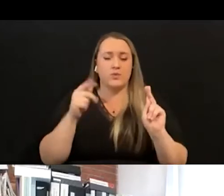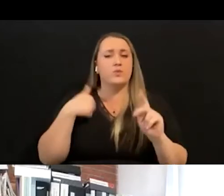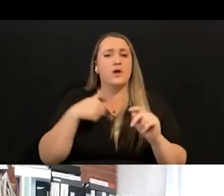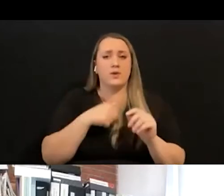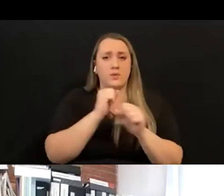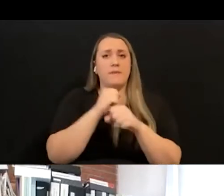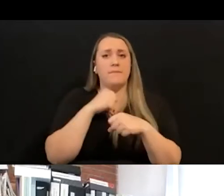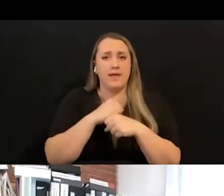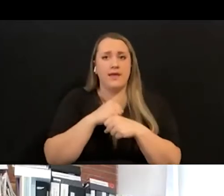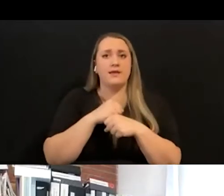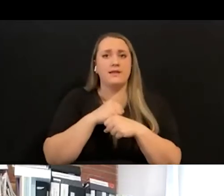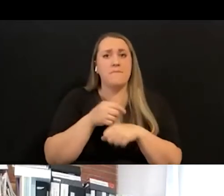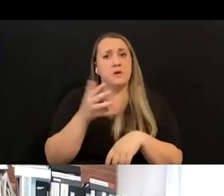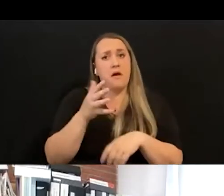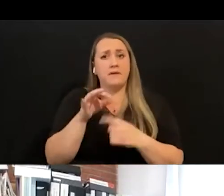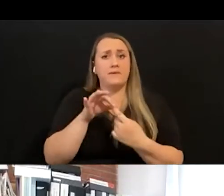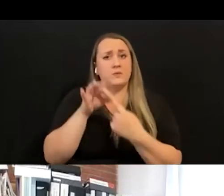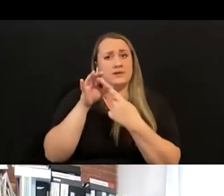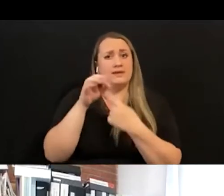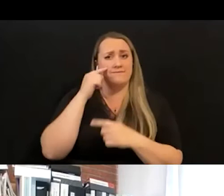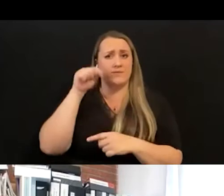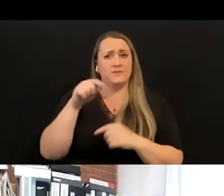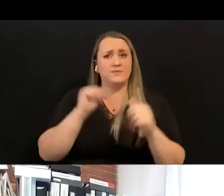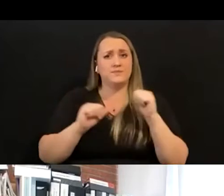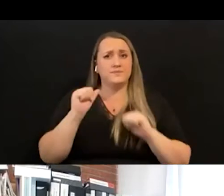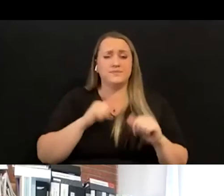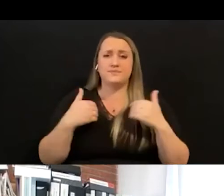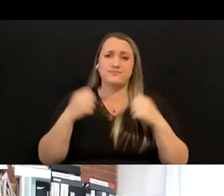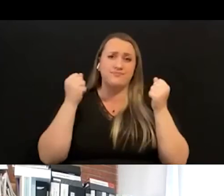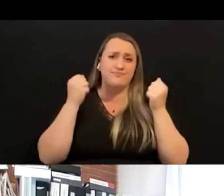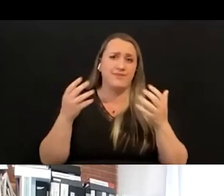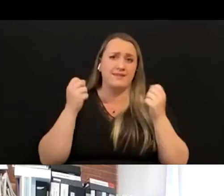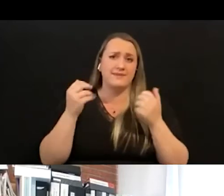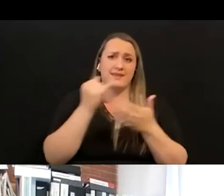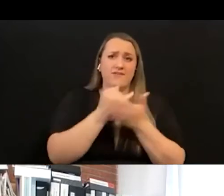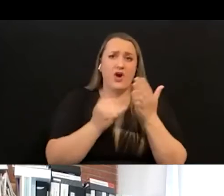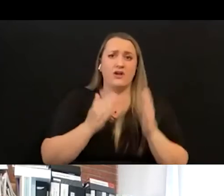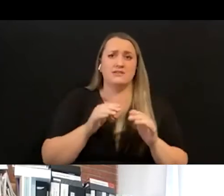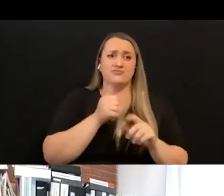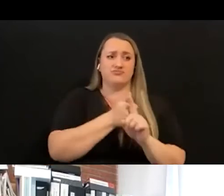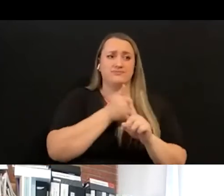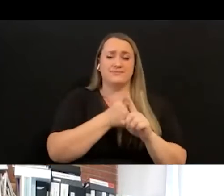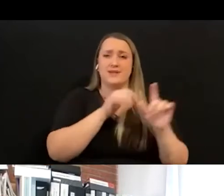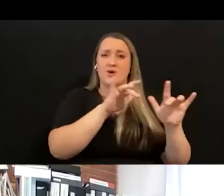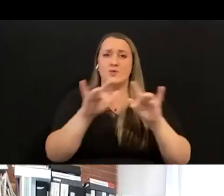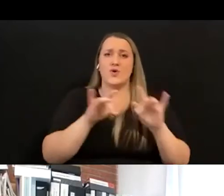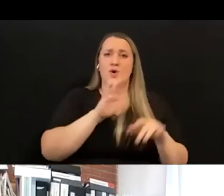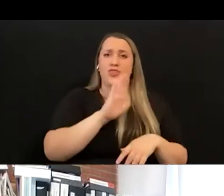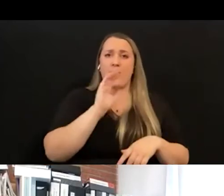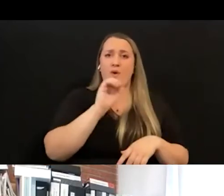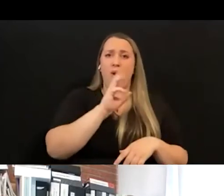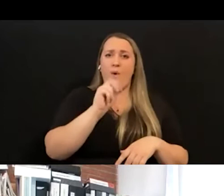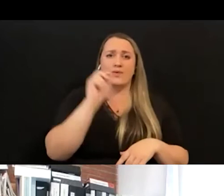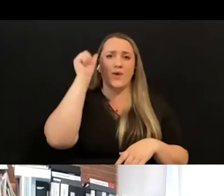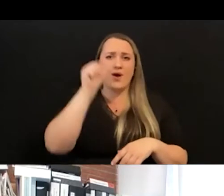them kind of unique, I think, in this show by having as many of the artists record their own audio description as we could,